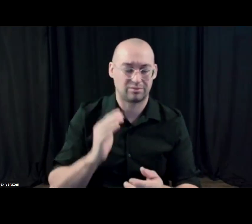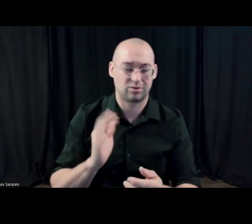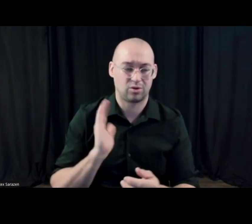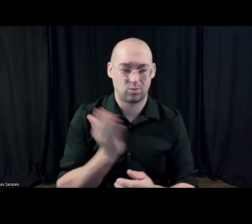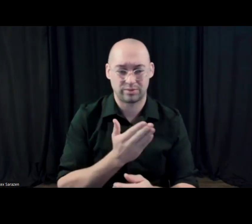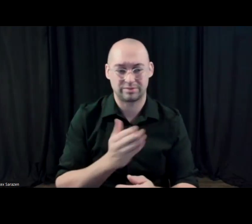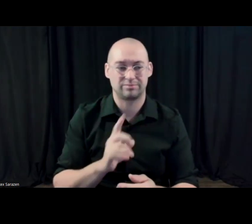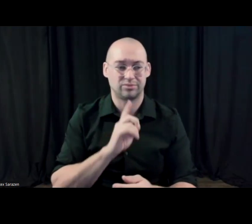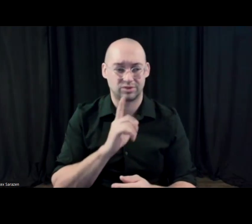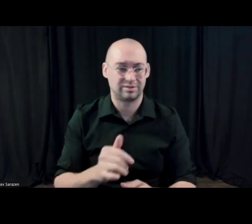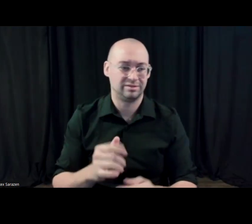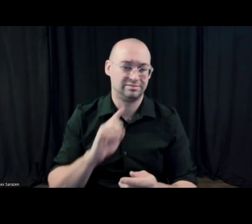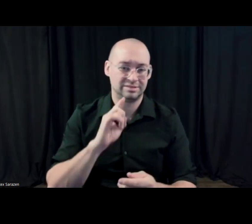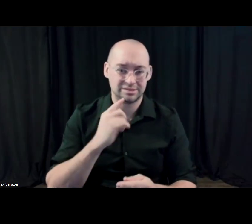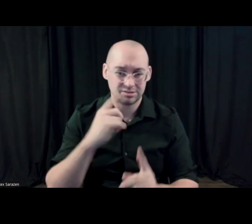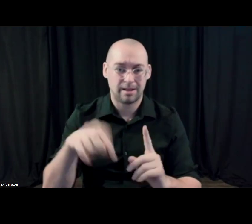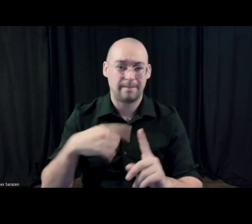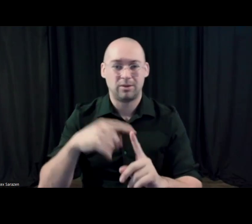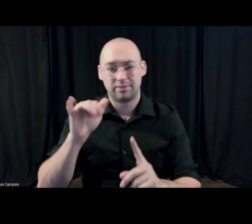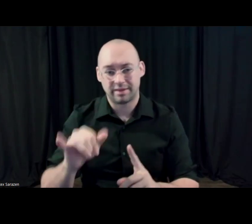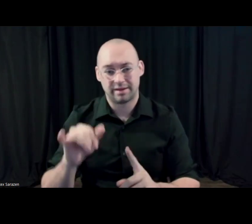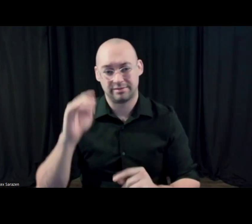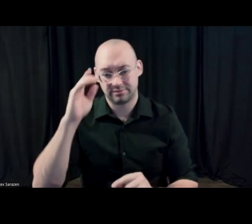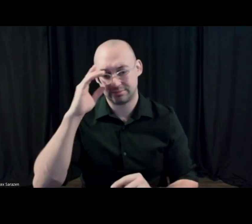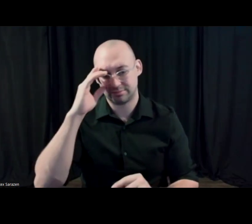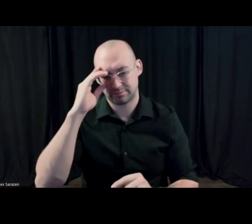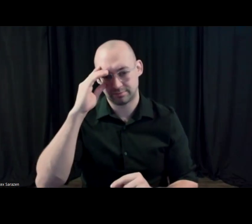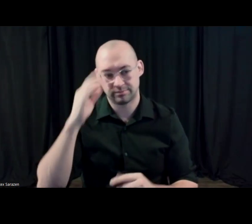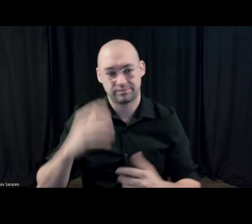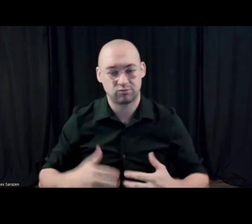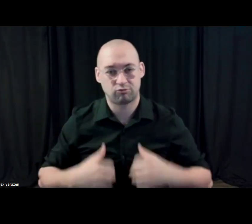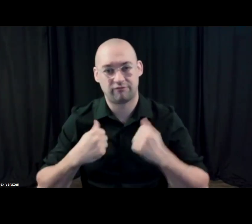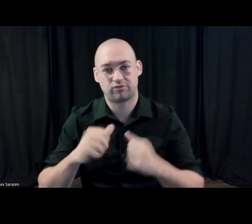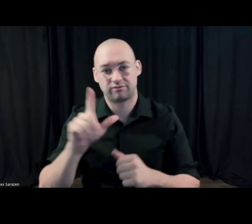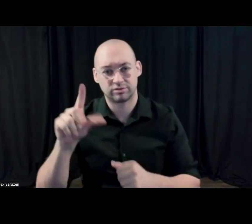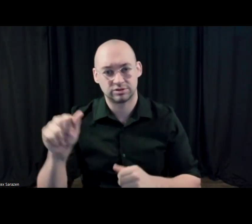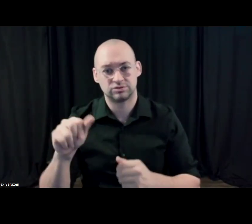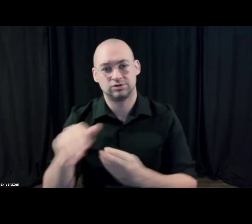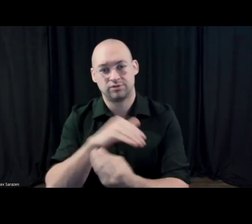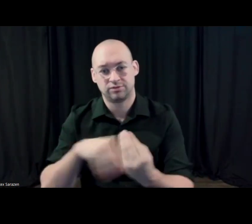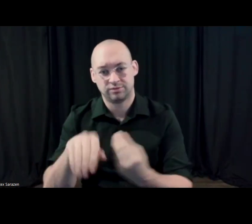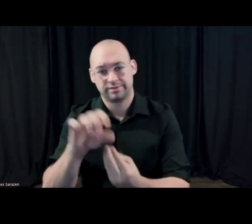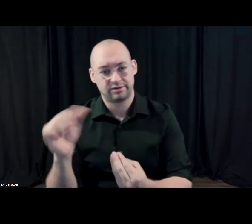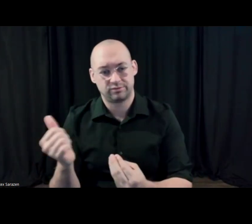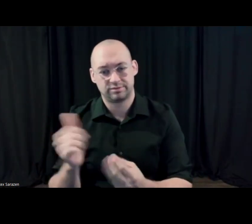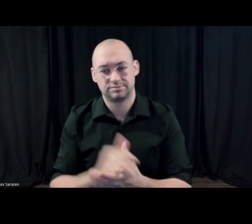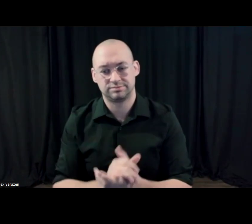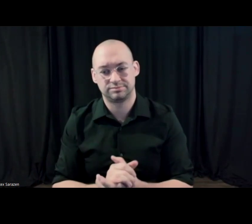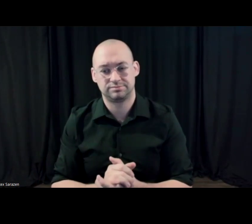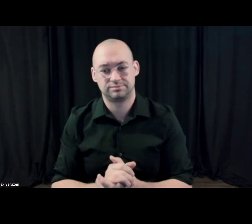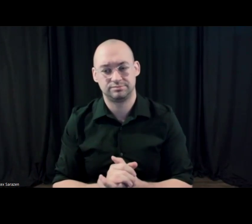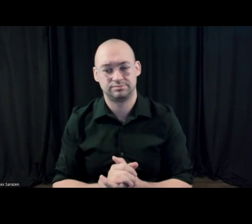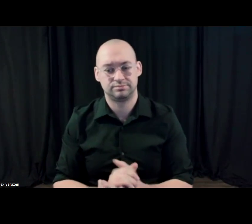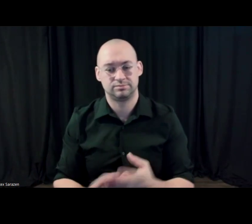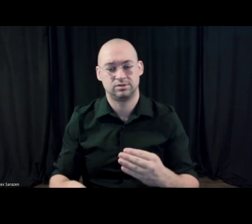continuing to take steps, both again in the recovery of Los Angeles, but in our overall response efforts. I also